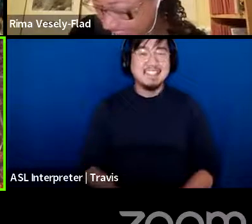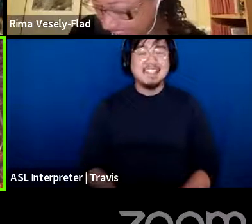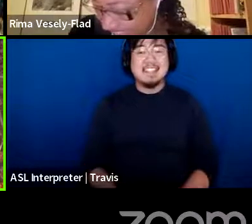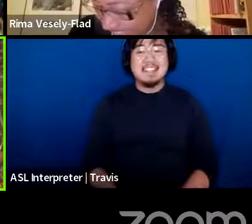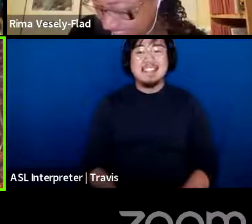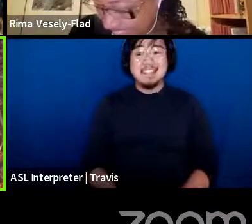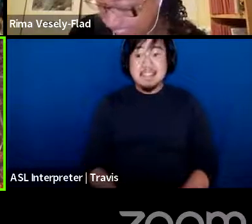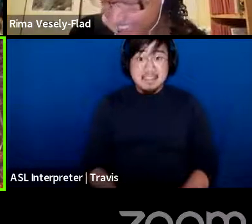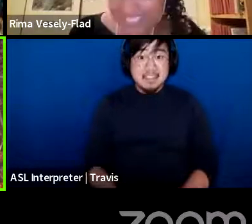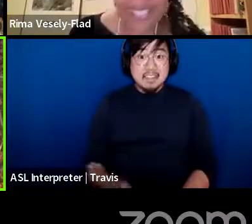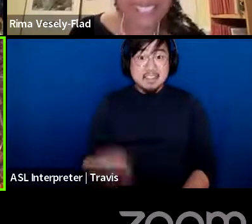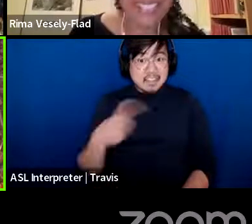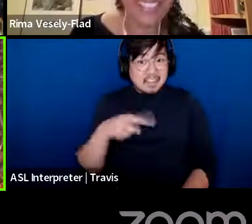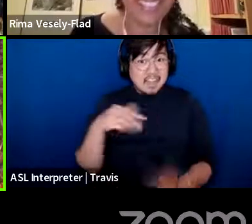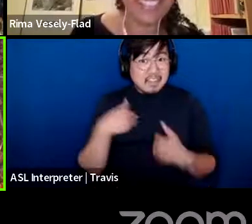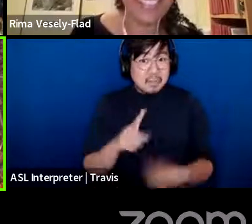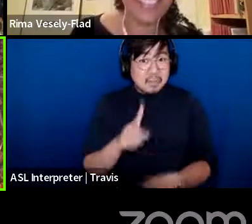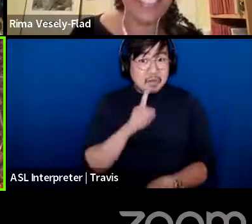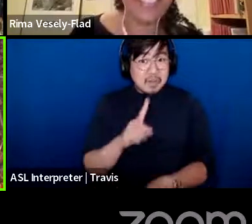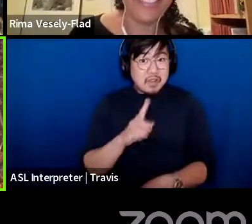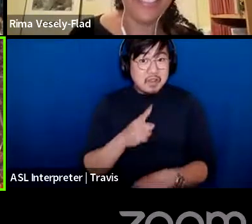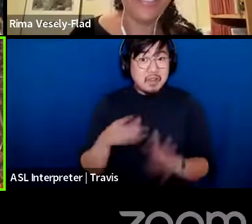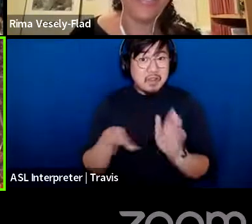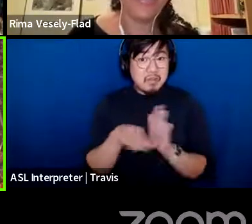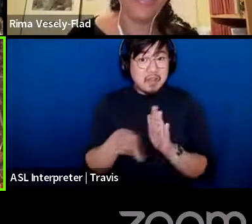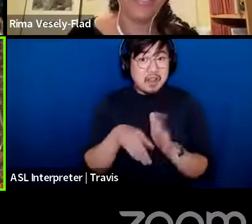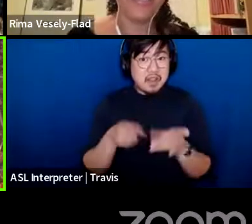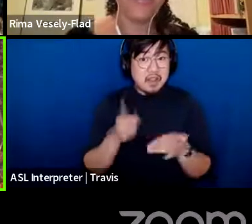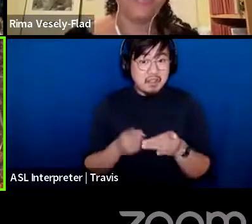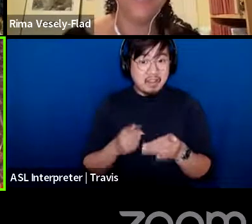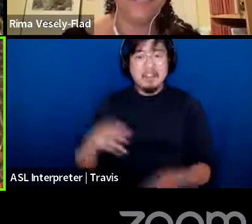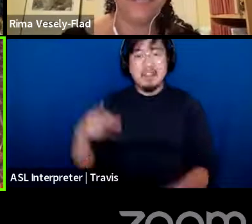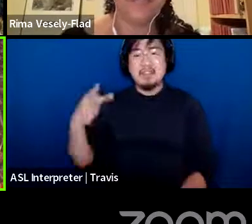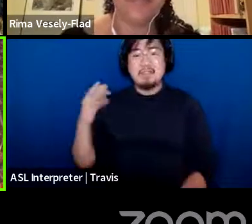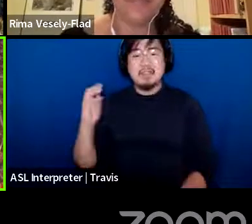Does anyone have a real bell? Okay, Peace has a bell.